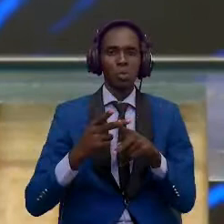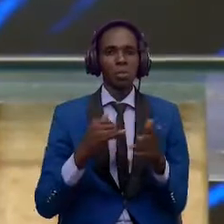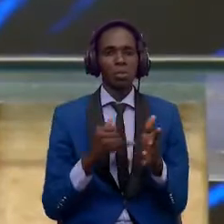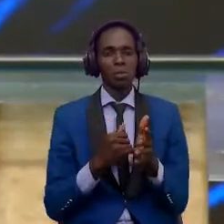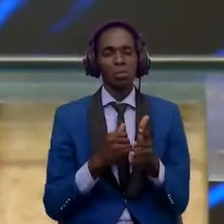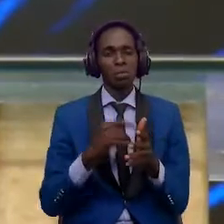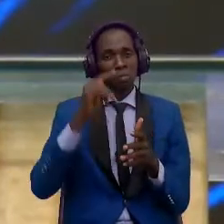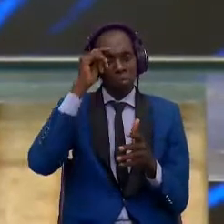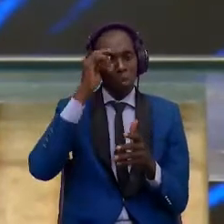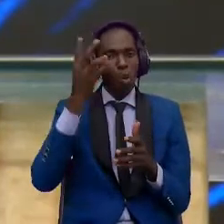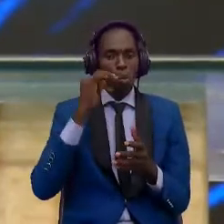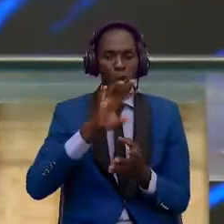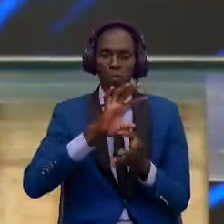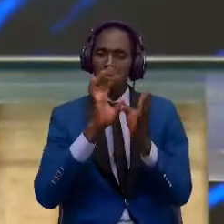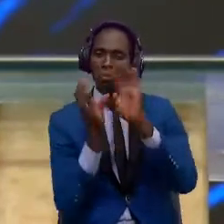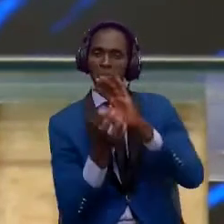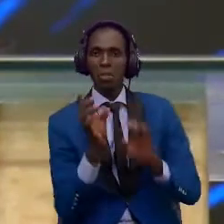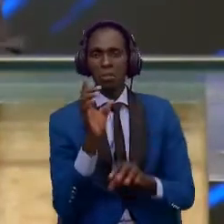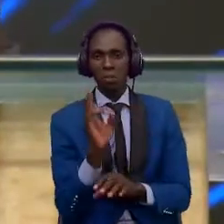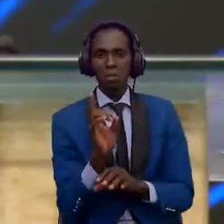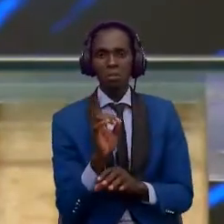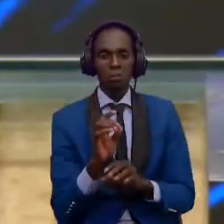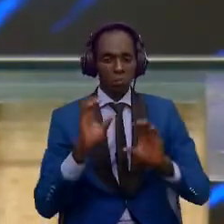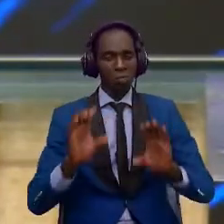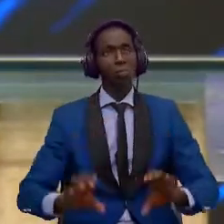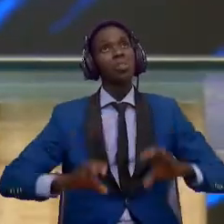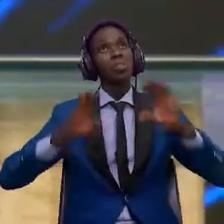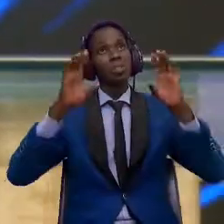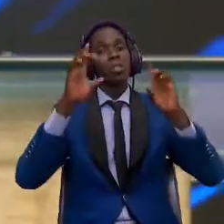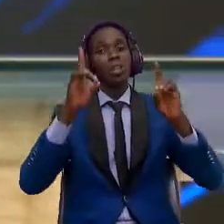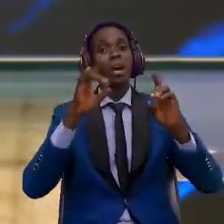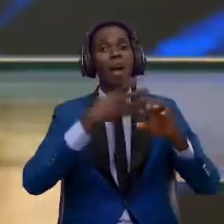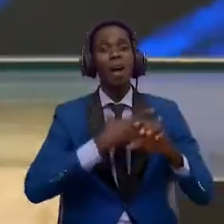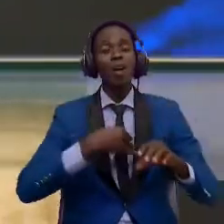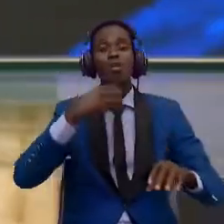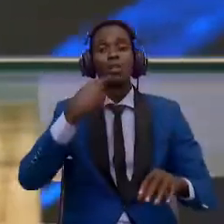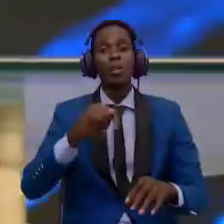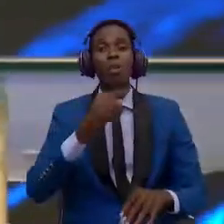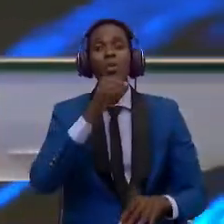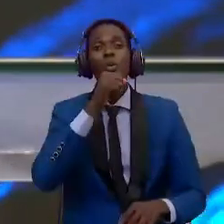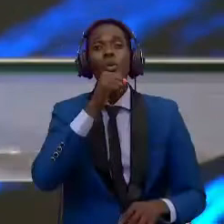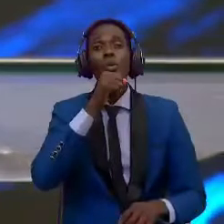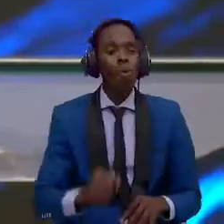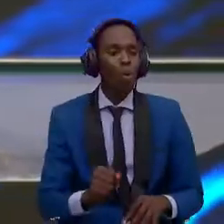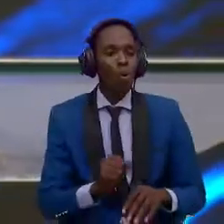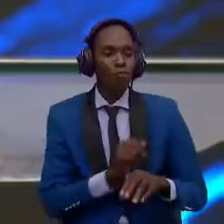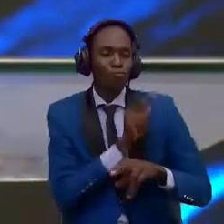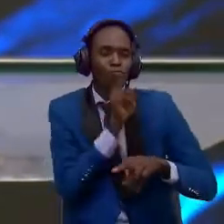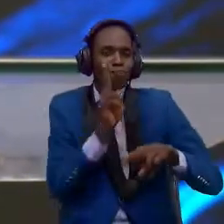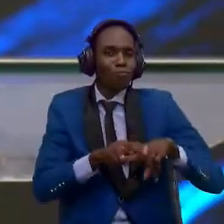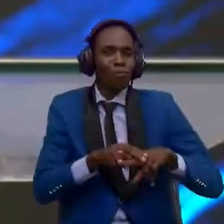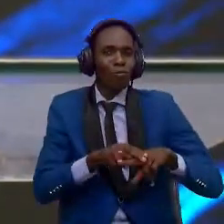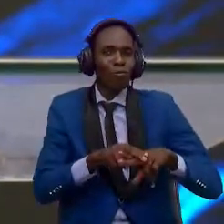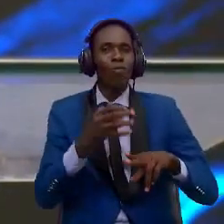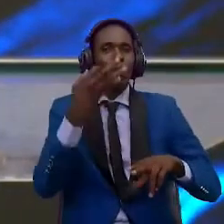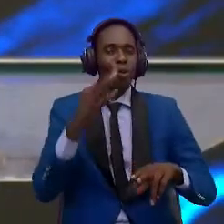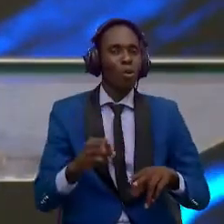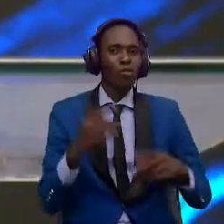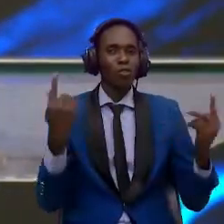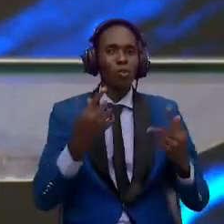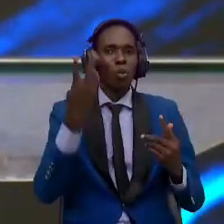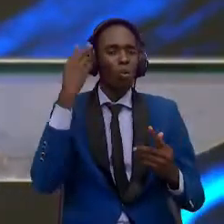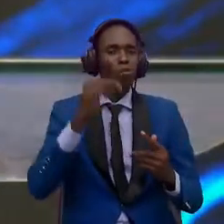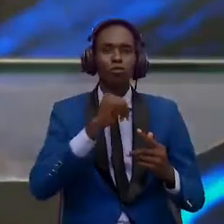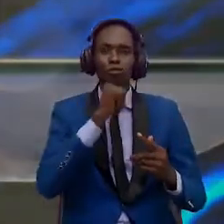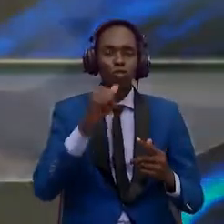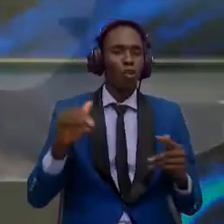was consecrated, and then the old nature did not have the better part of his life. He